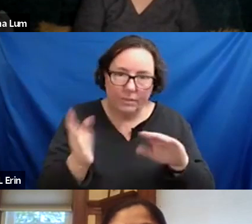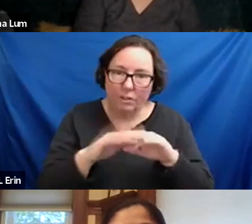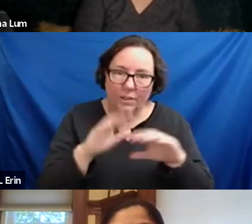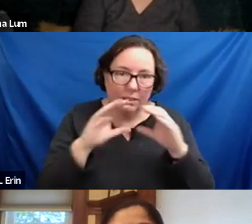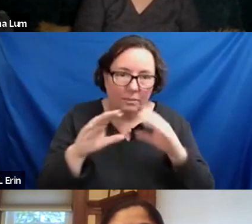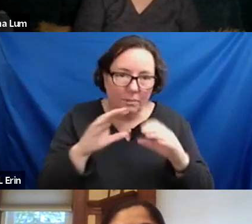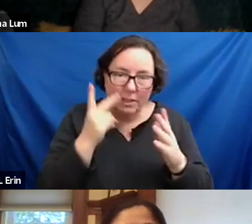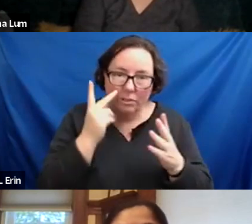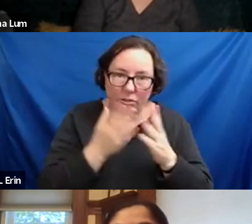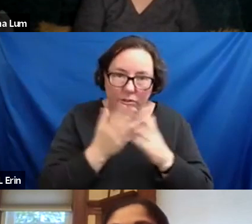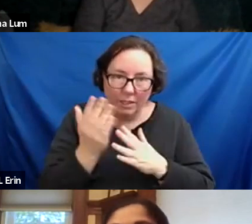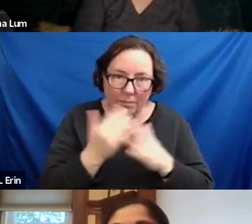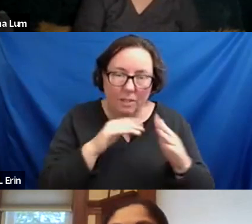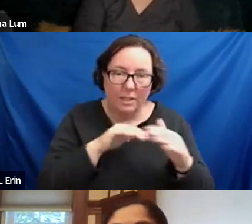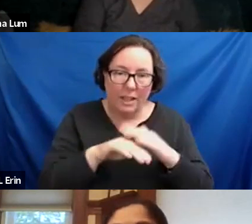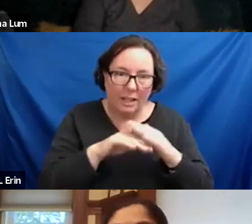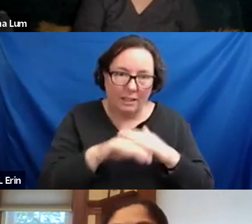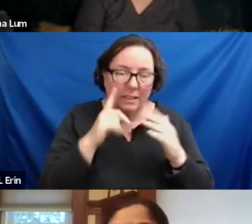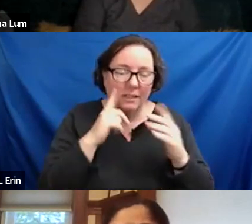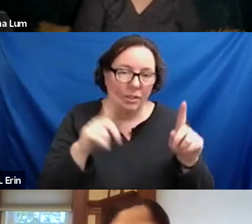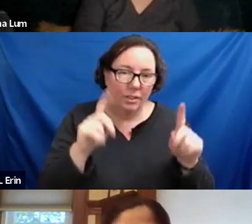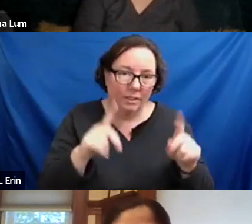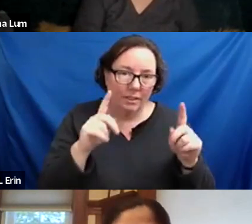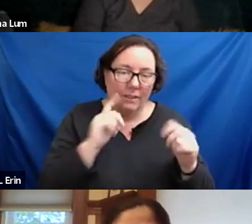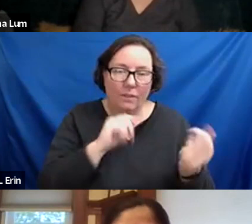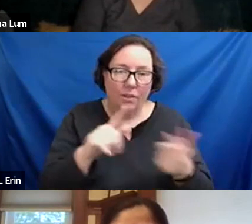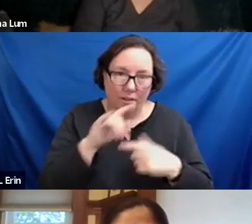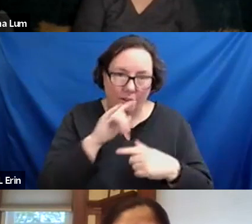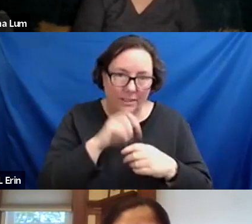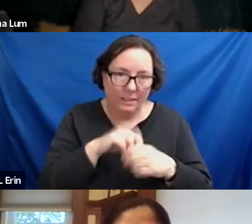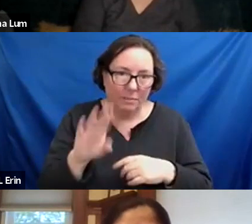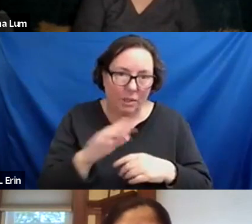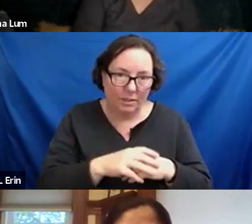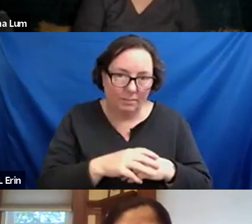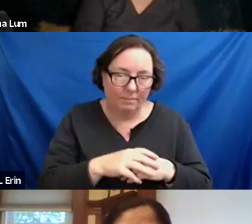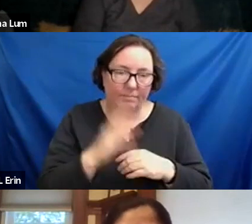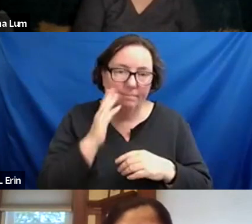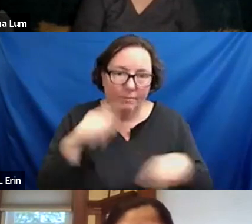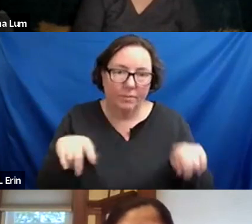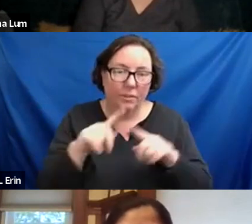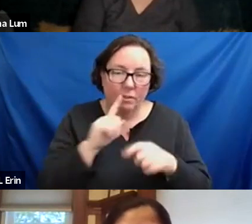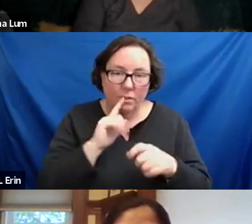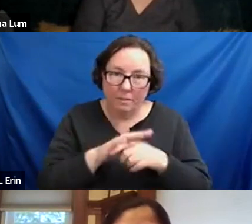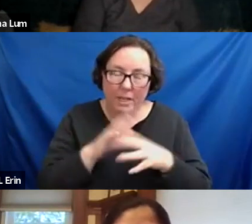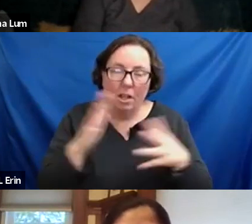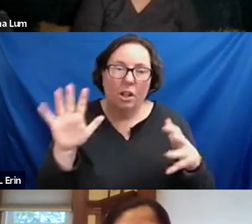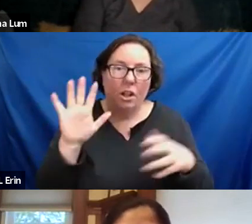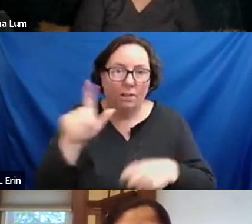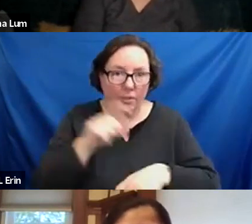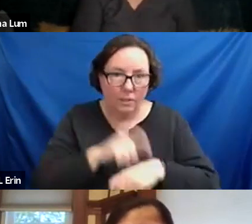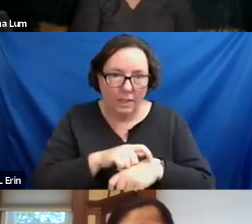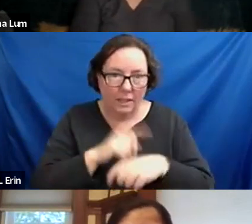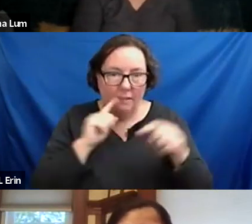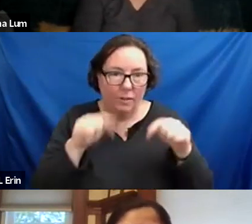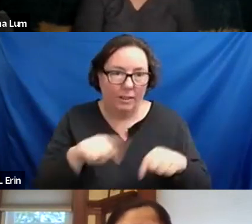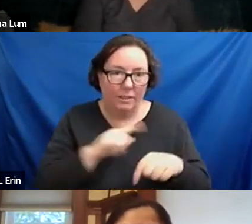communication, transparency, and access to the exam for all kids in Boston. I know you are all committing a lot of time to this